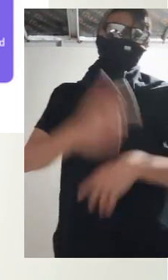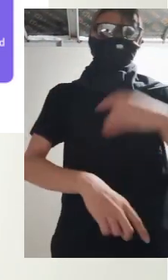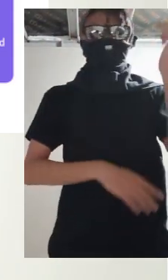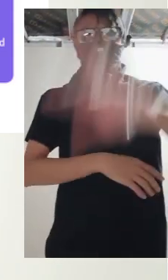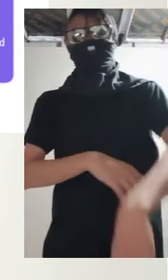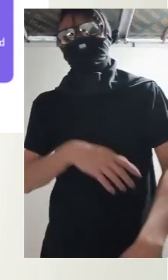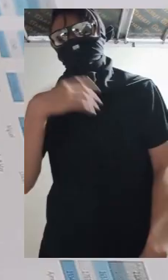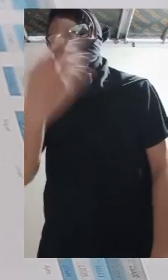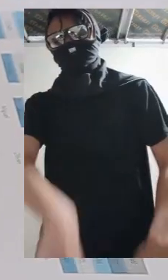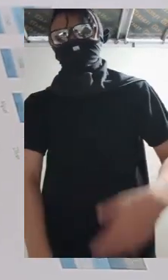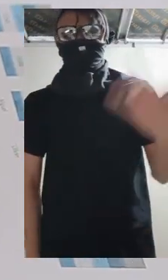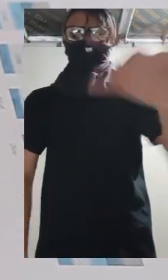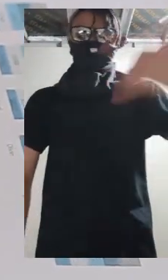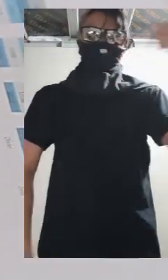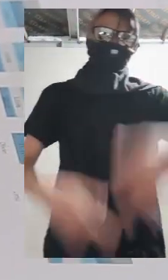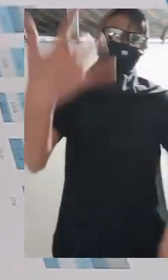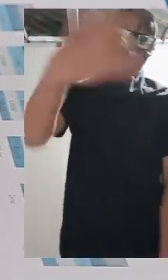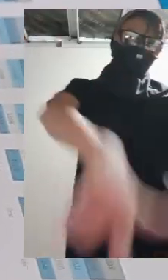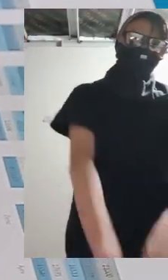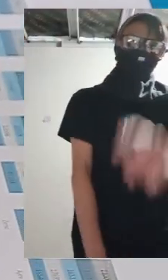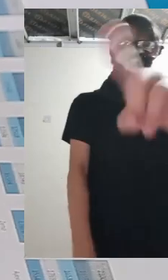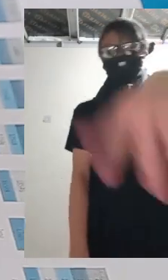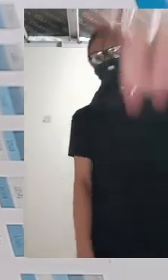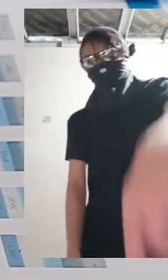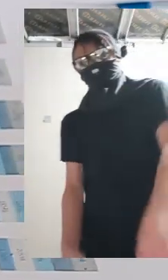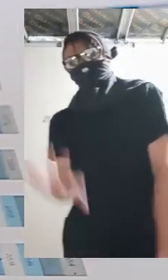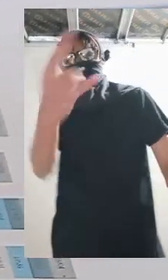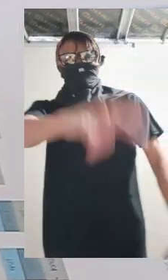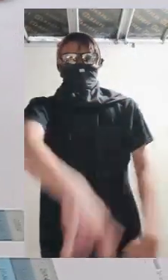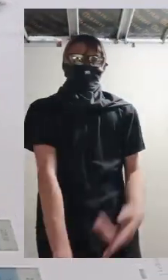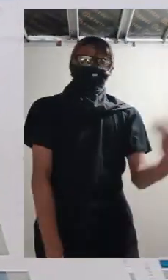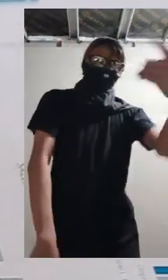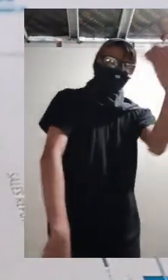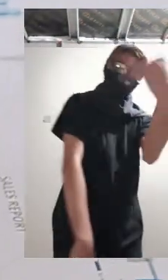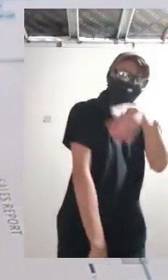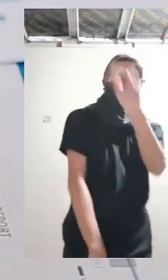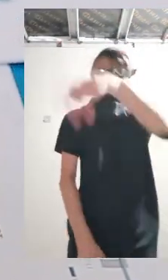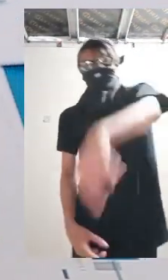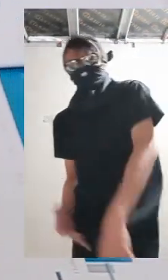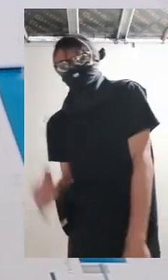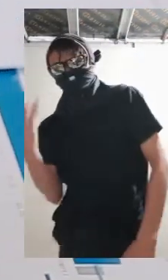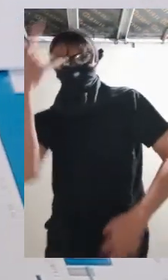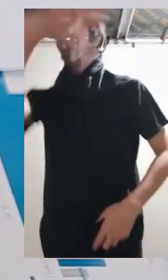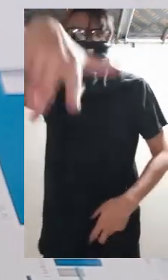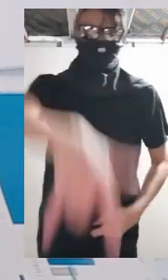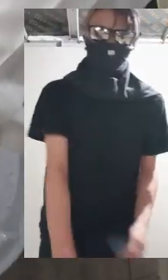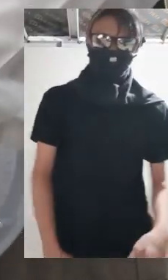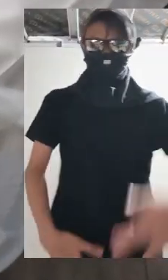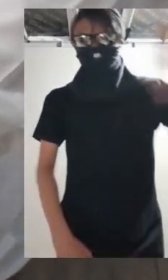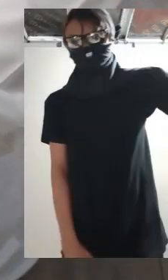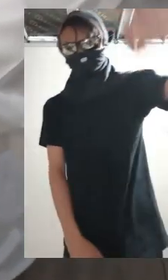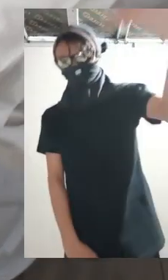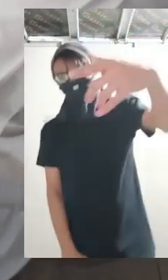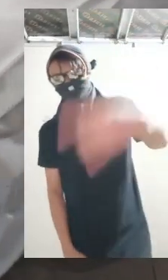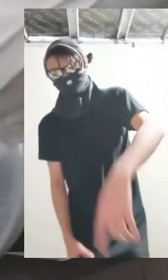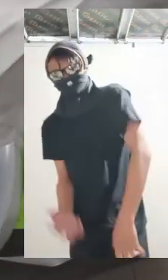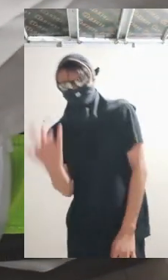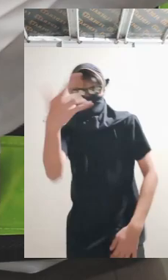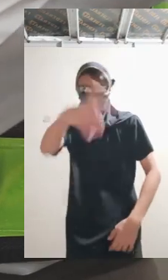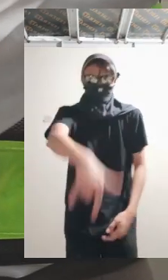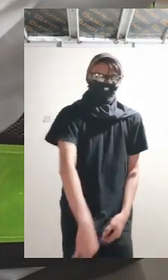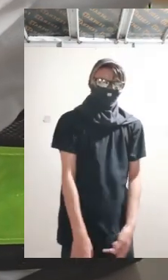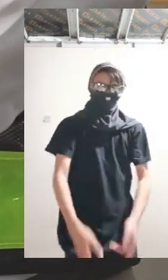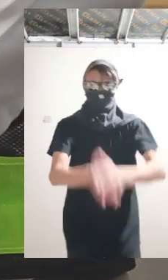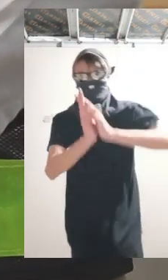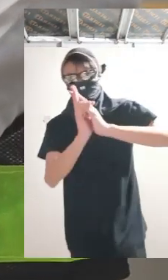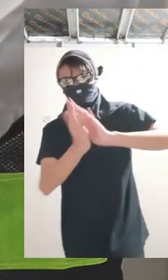like STRIDE. Risk analysis. Evaluating the seriousness of each threat. Mitigation planning.